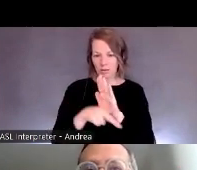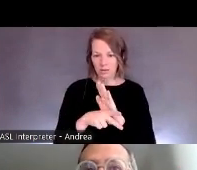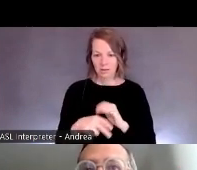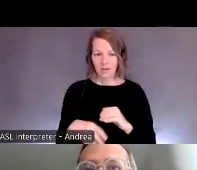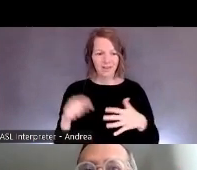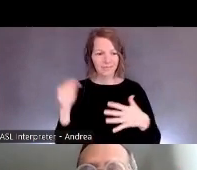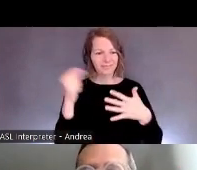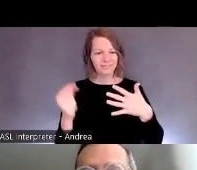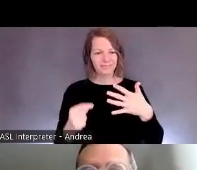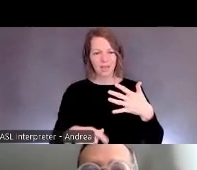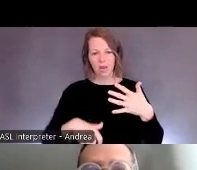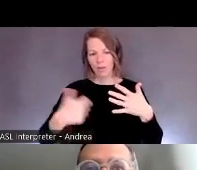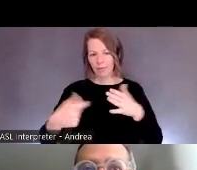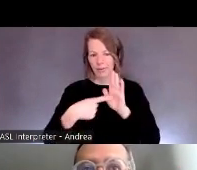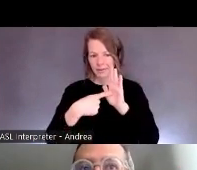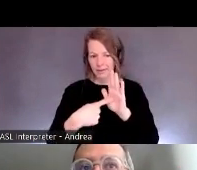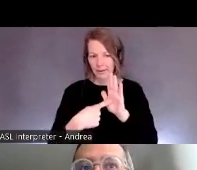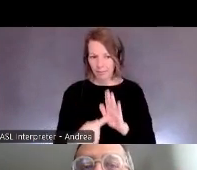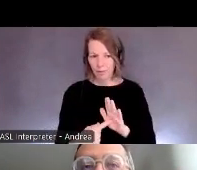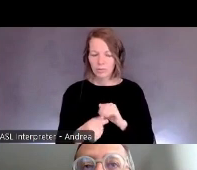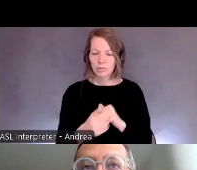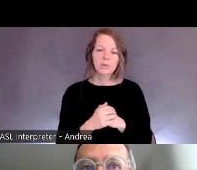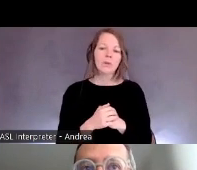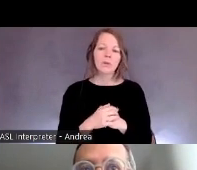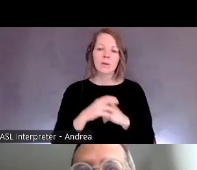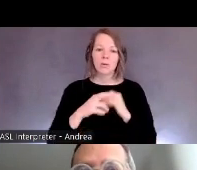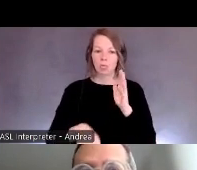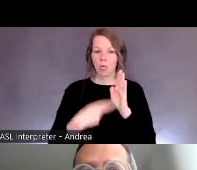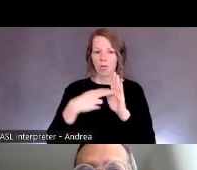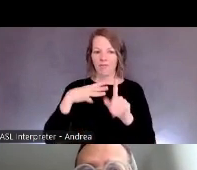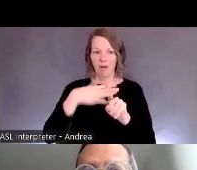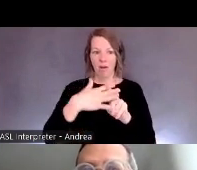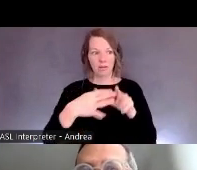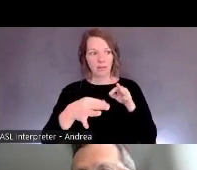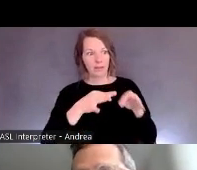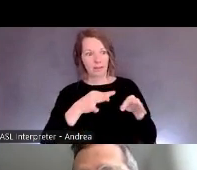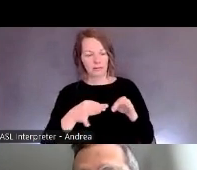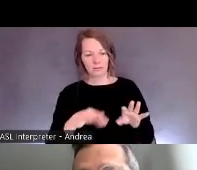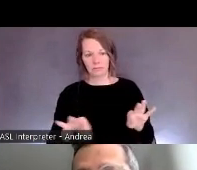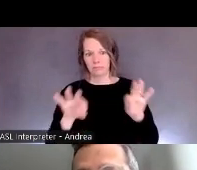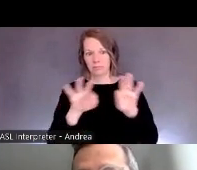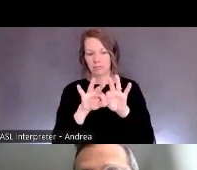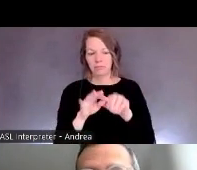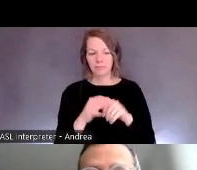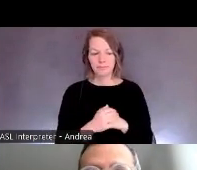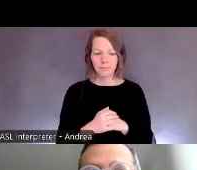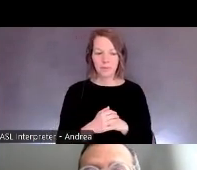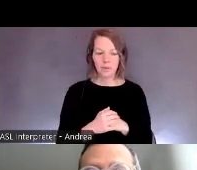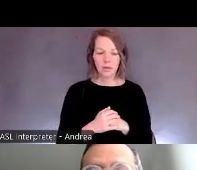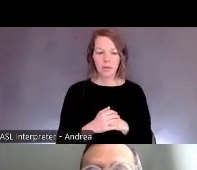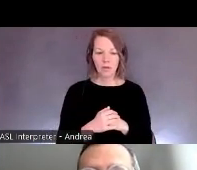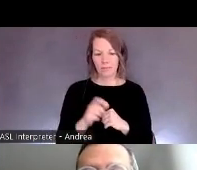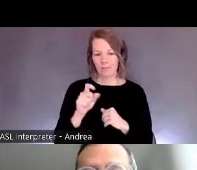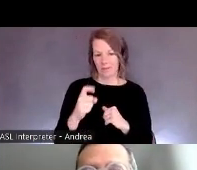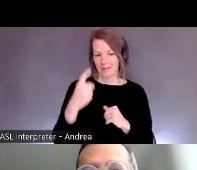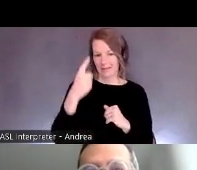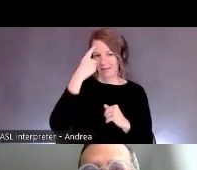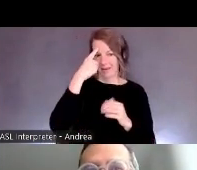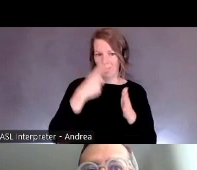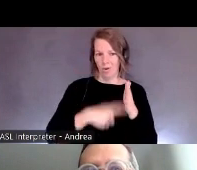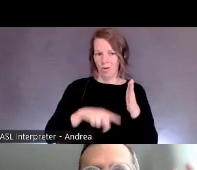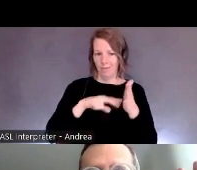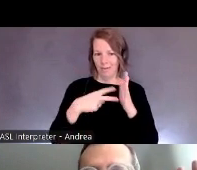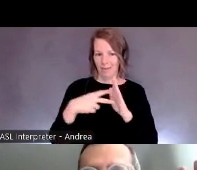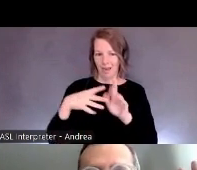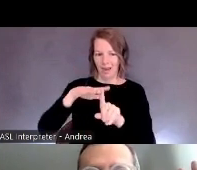other examples in which the role of context is evident. And we also have to think about what do we mean by